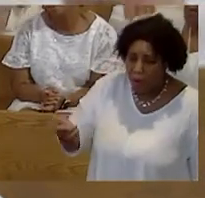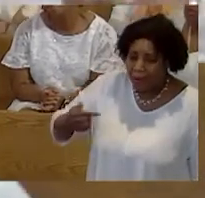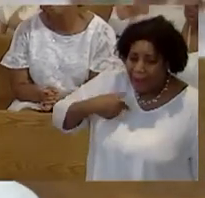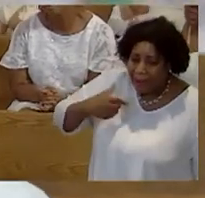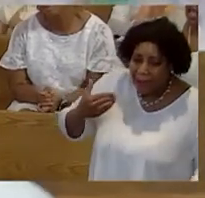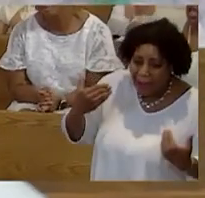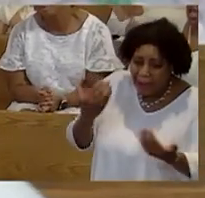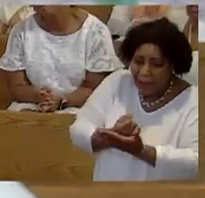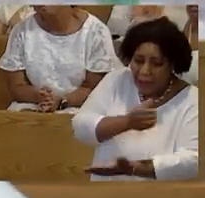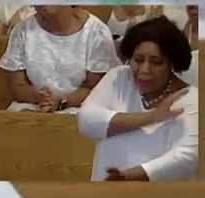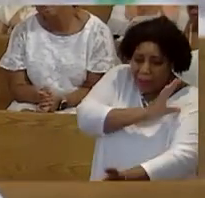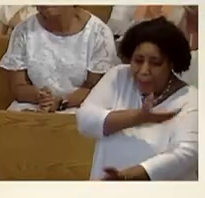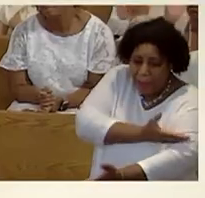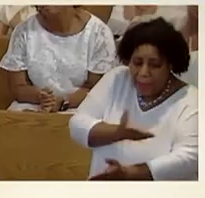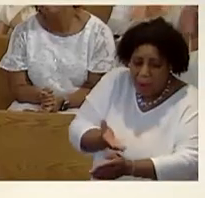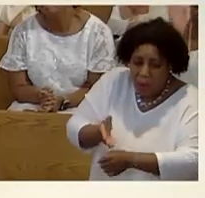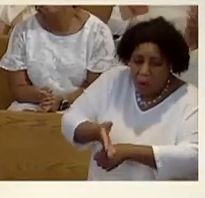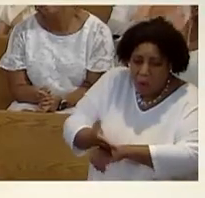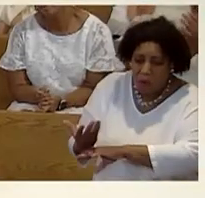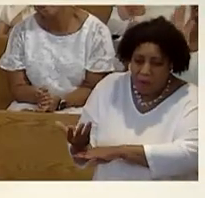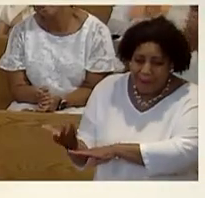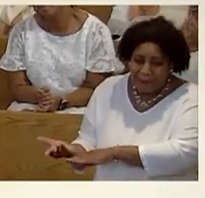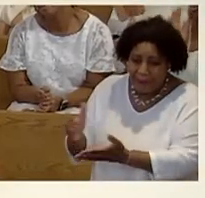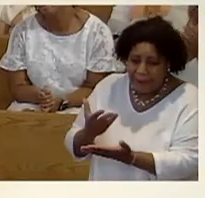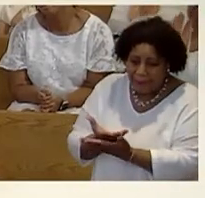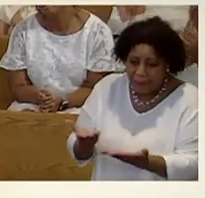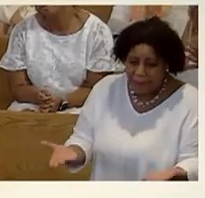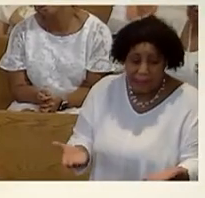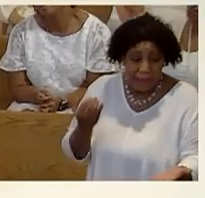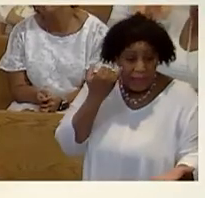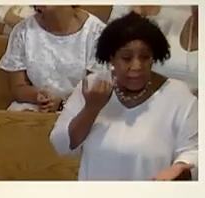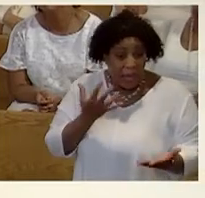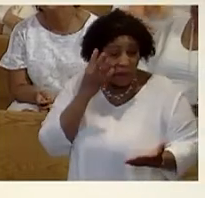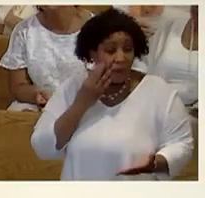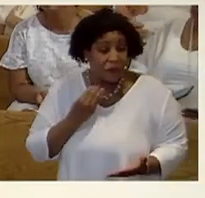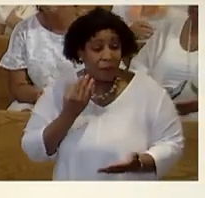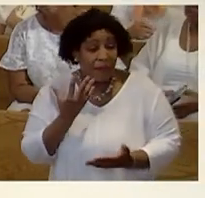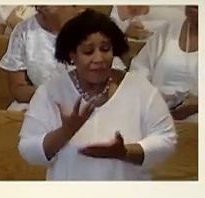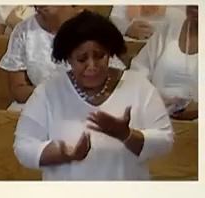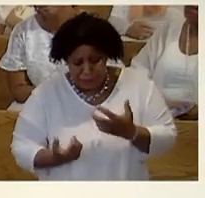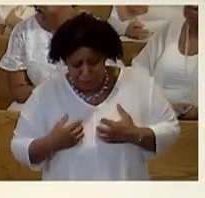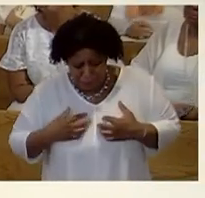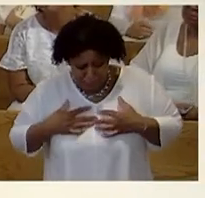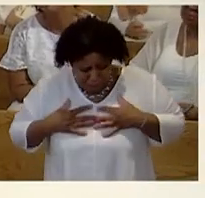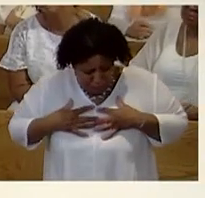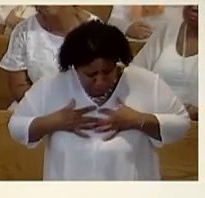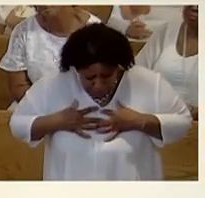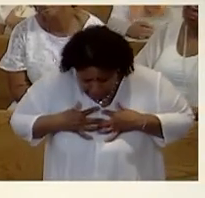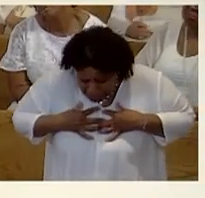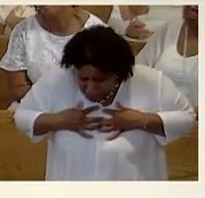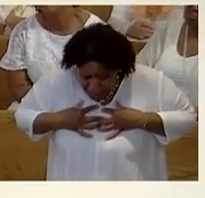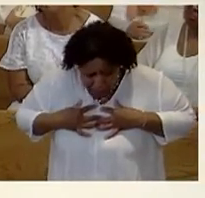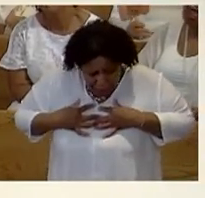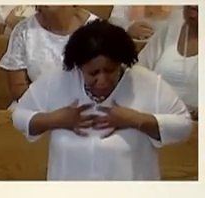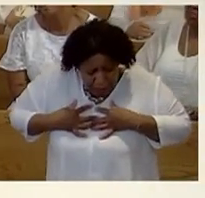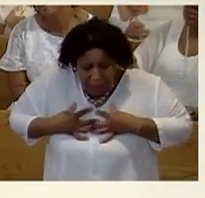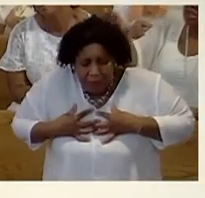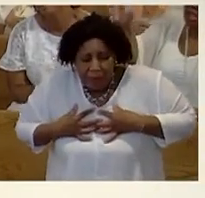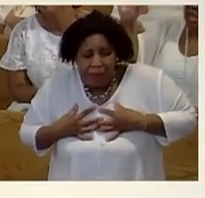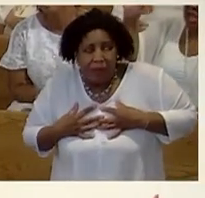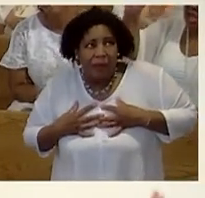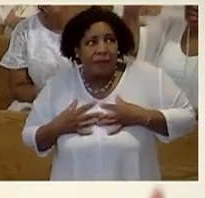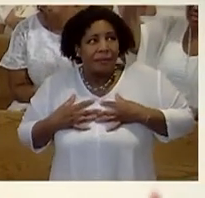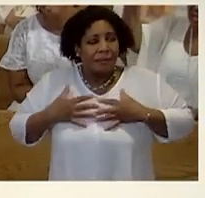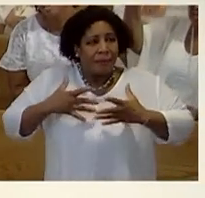got power over dead things. If you ever been dead and in a bad situation, God can bring you